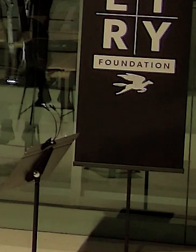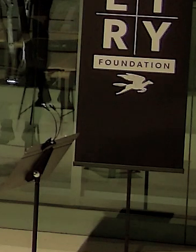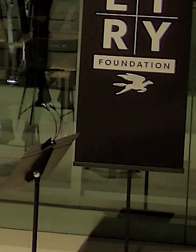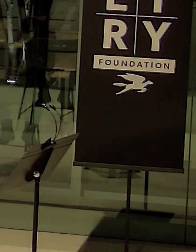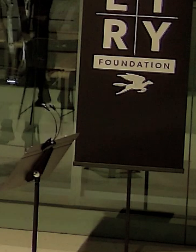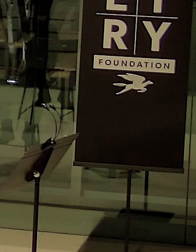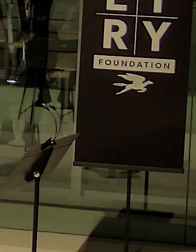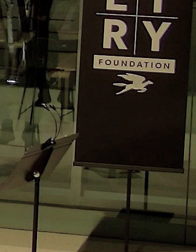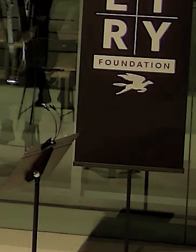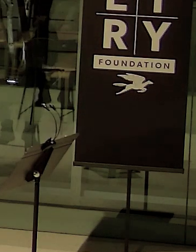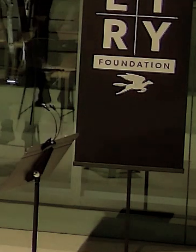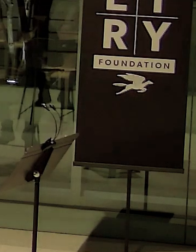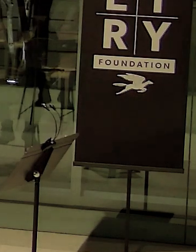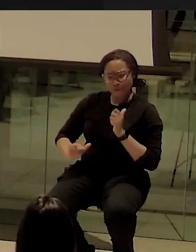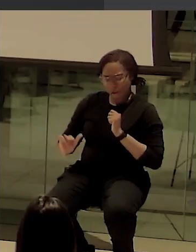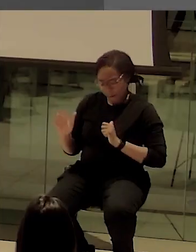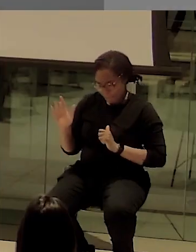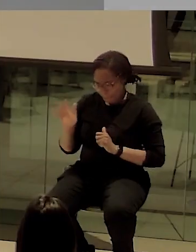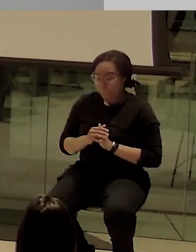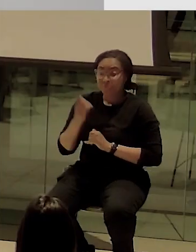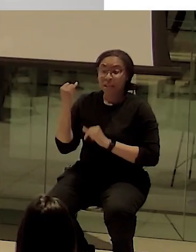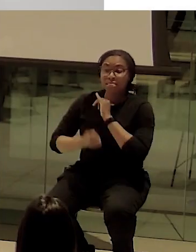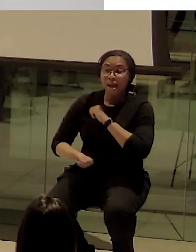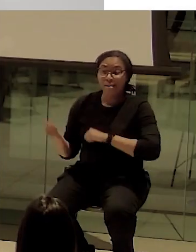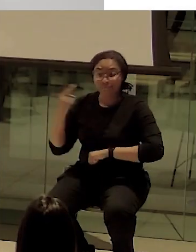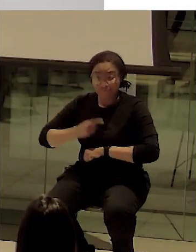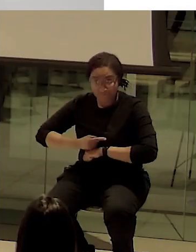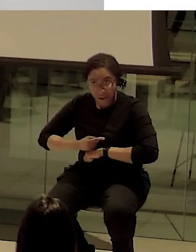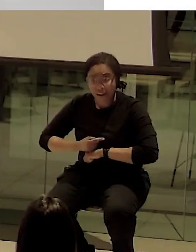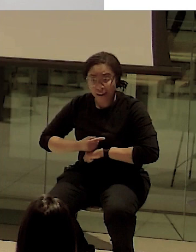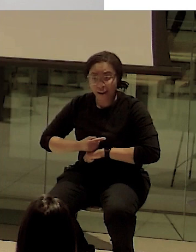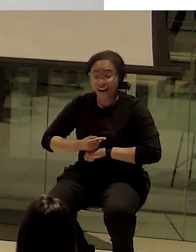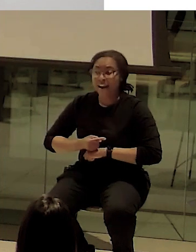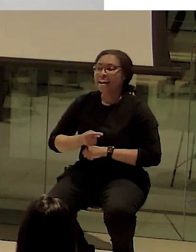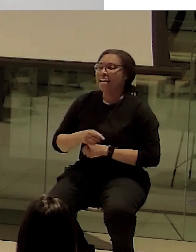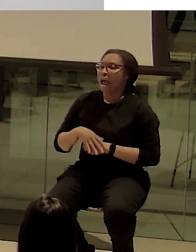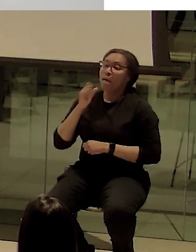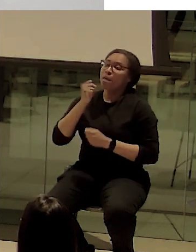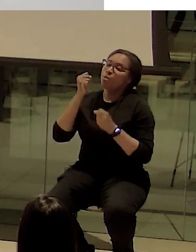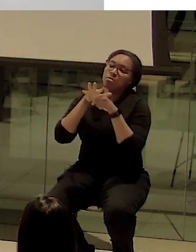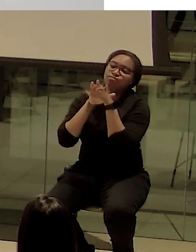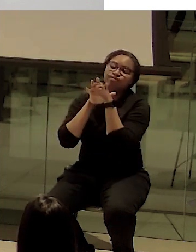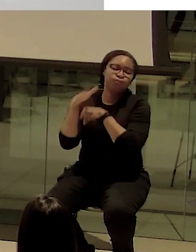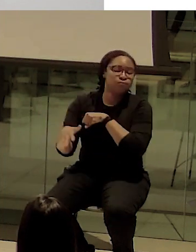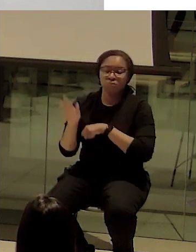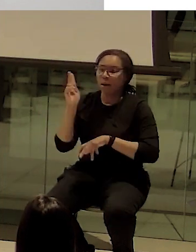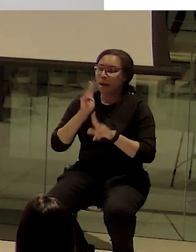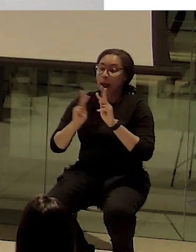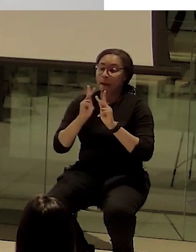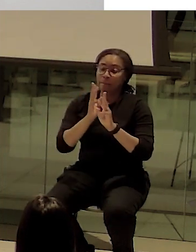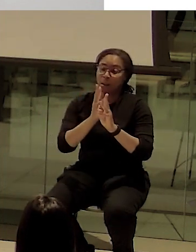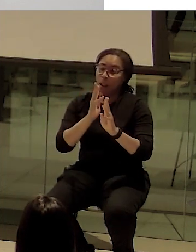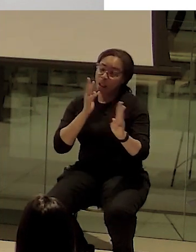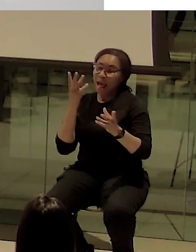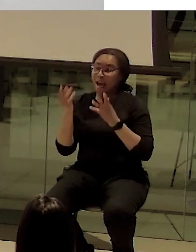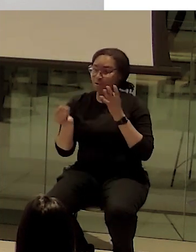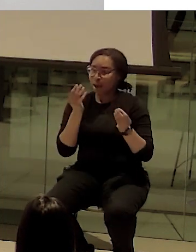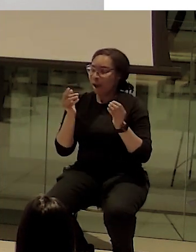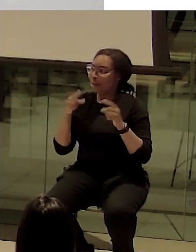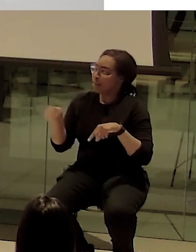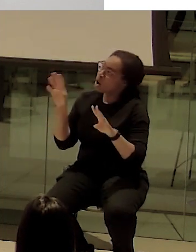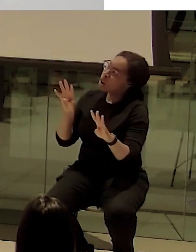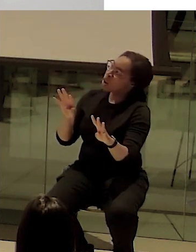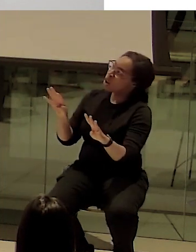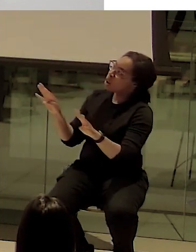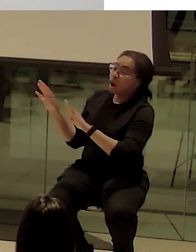was on the last day of the show. And in fact, there were throngs of people outside. And I'll say that it was also a